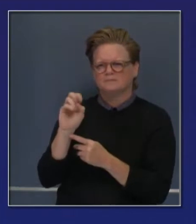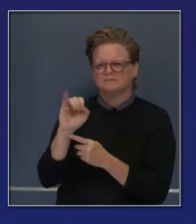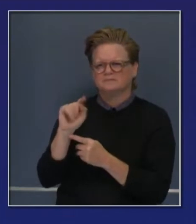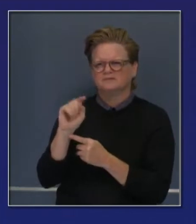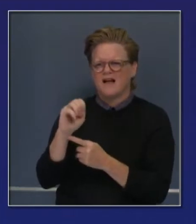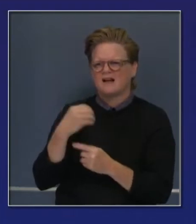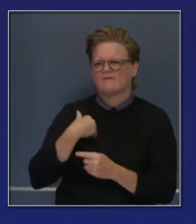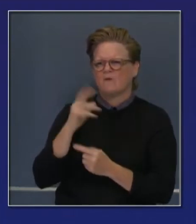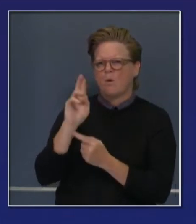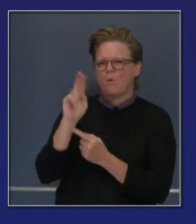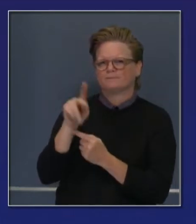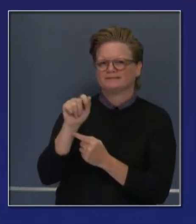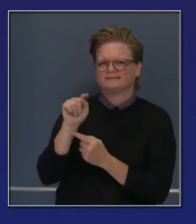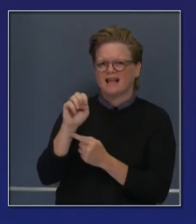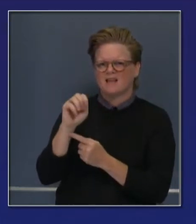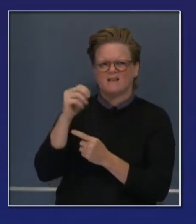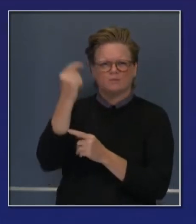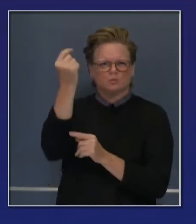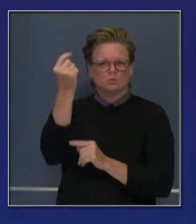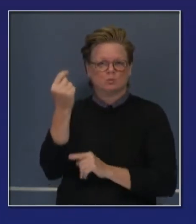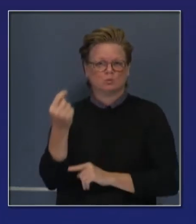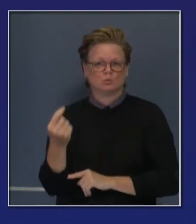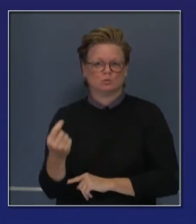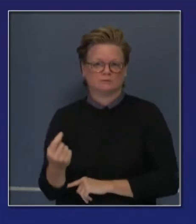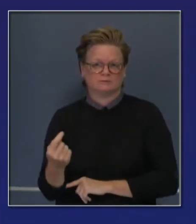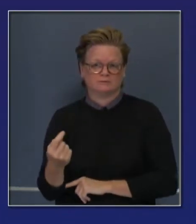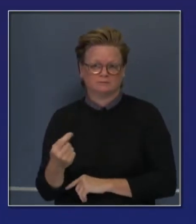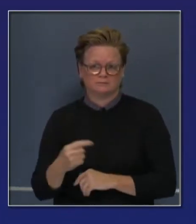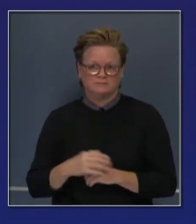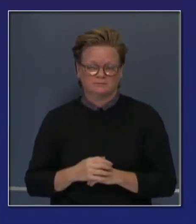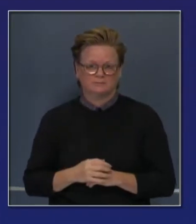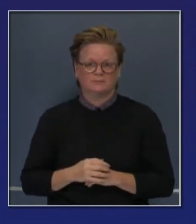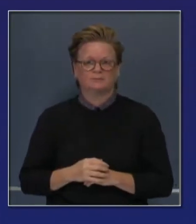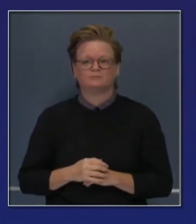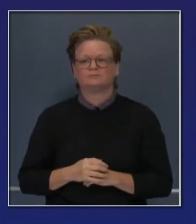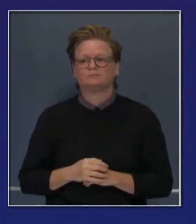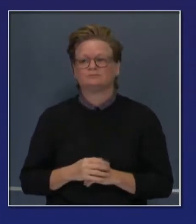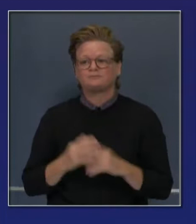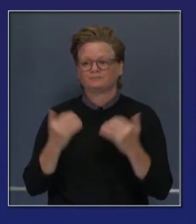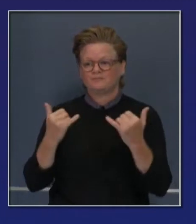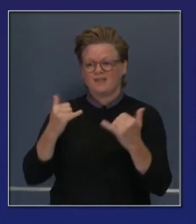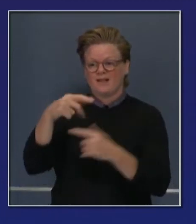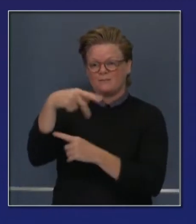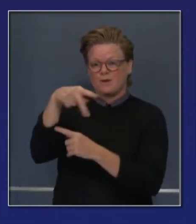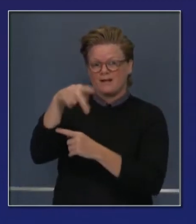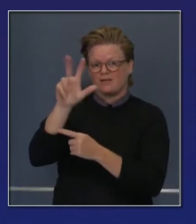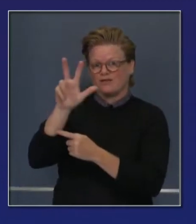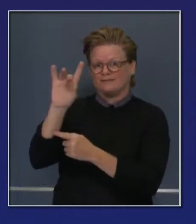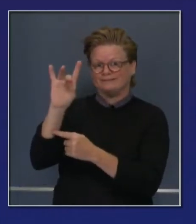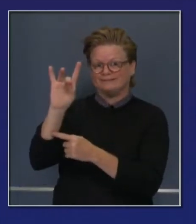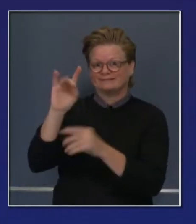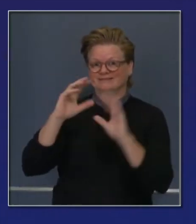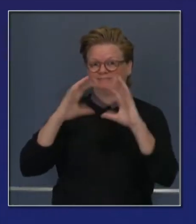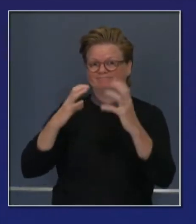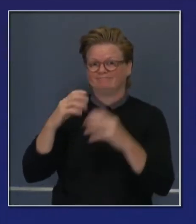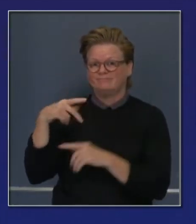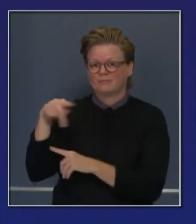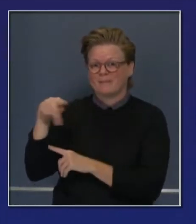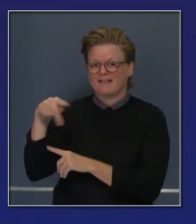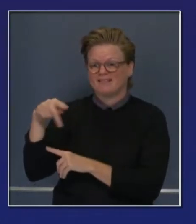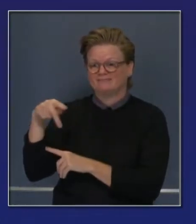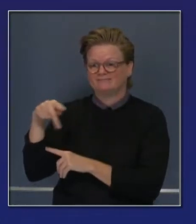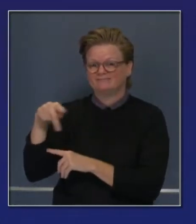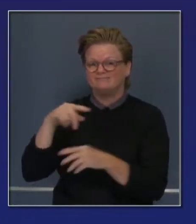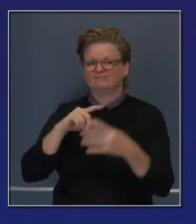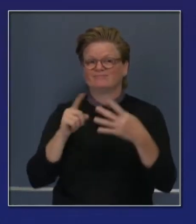today. Number of counties, again, represented in purple, 38 counties, red counties, and orange,